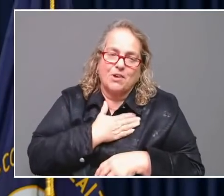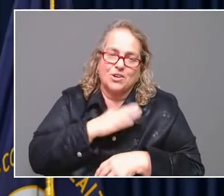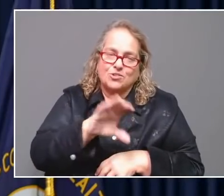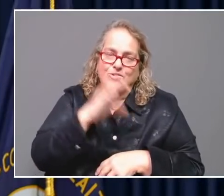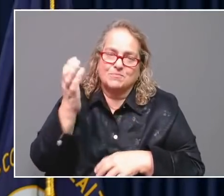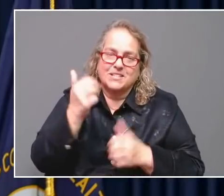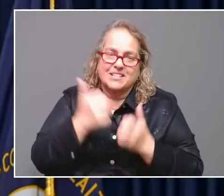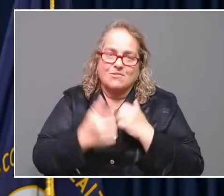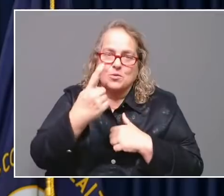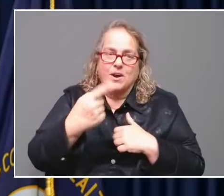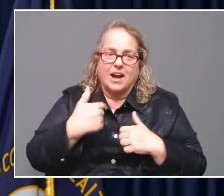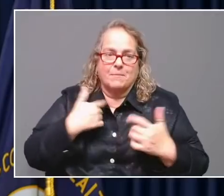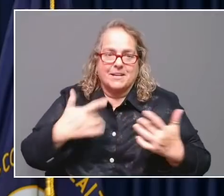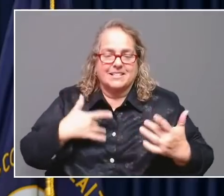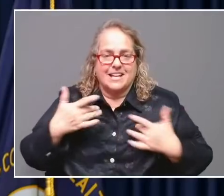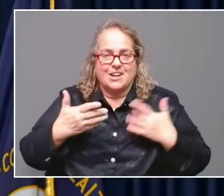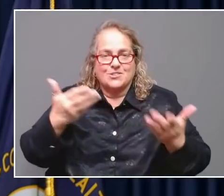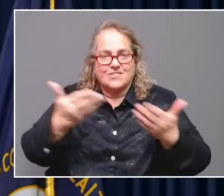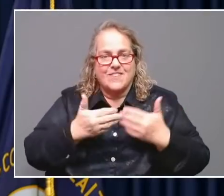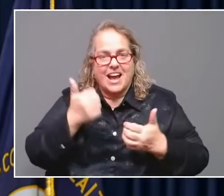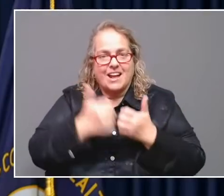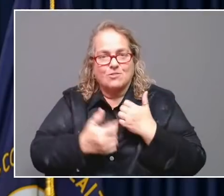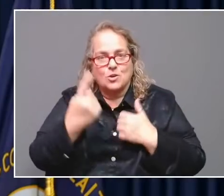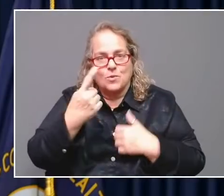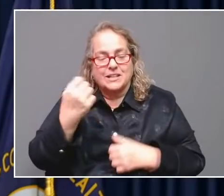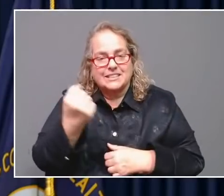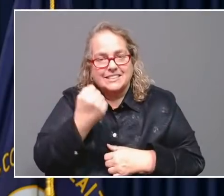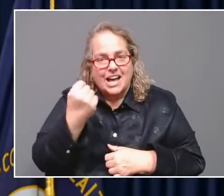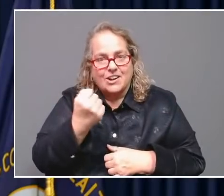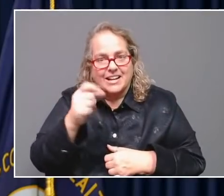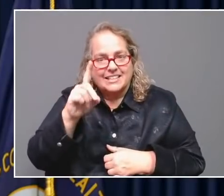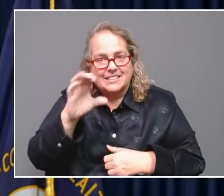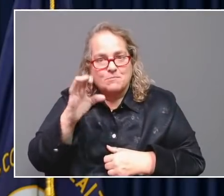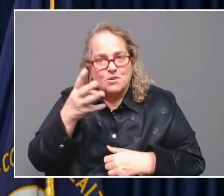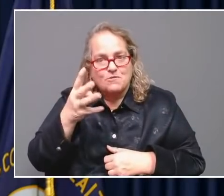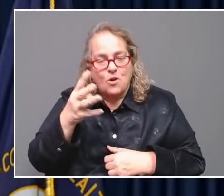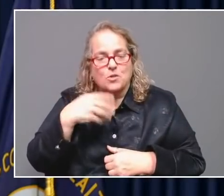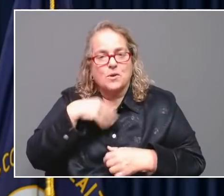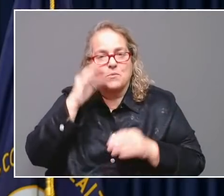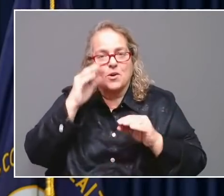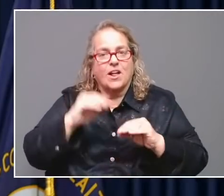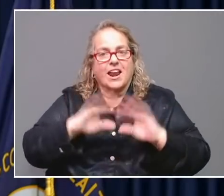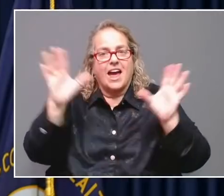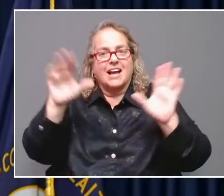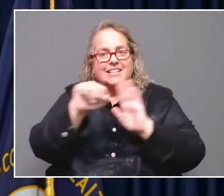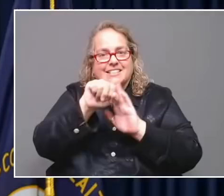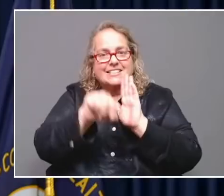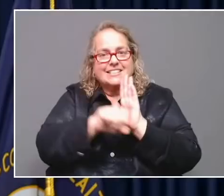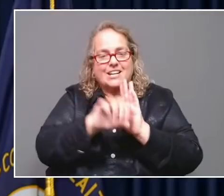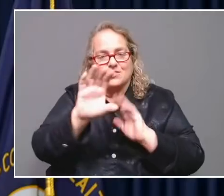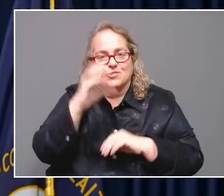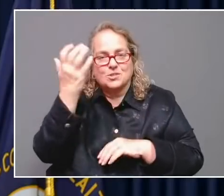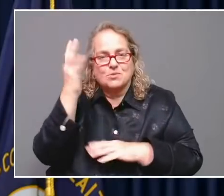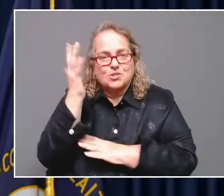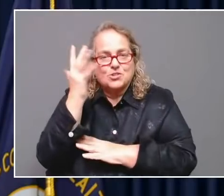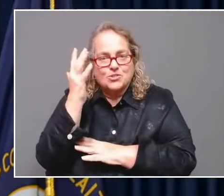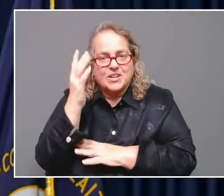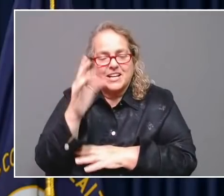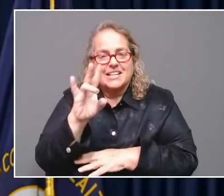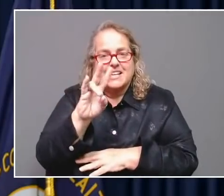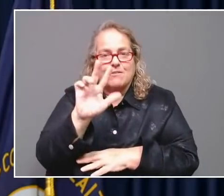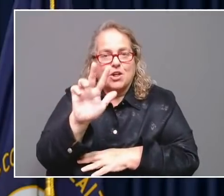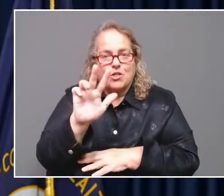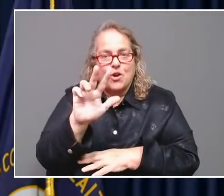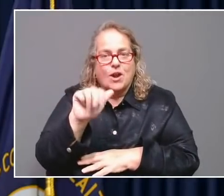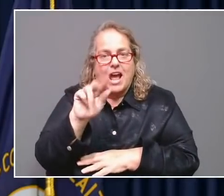Capitol this Saturday, December 4th, as we light the state's Christmas tree during the 73rd Annual Frankfort Christmas Parade.